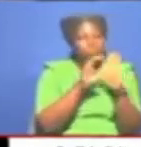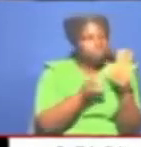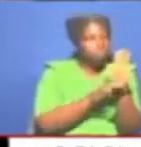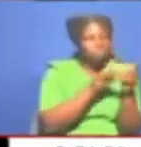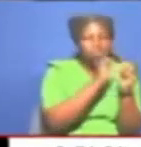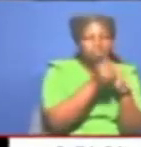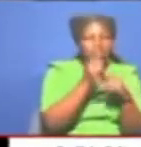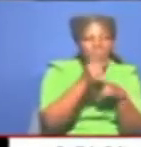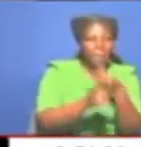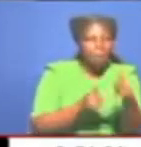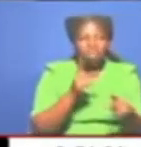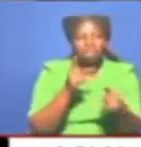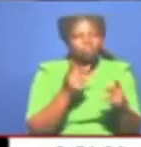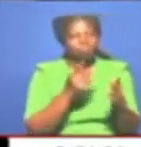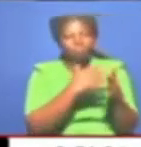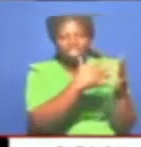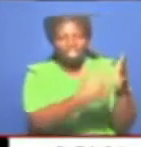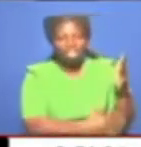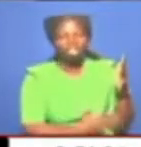and all that.